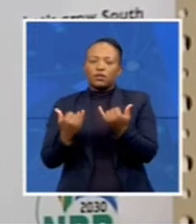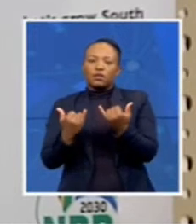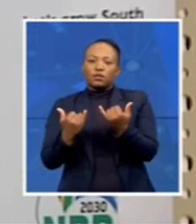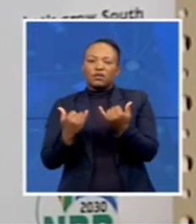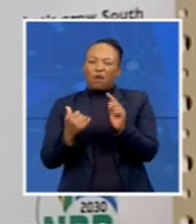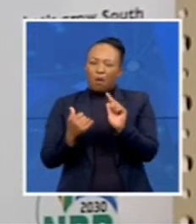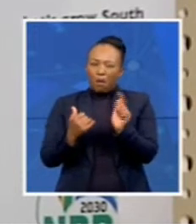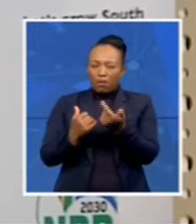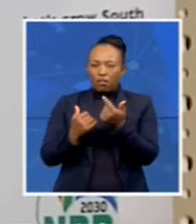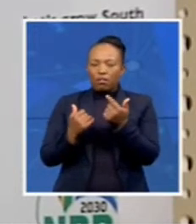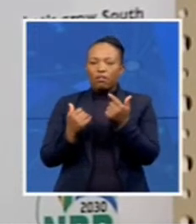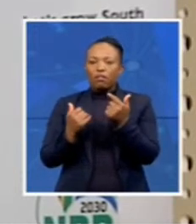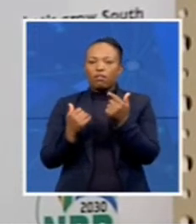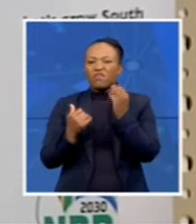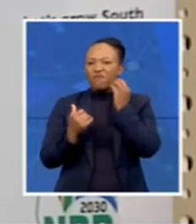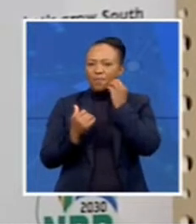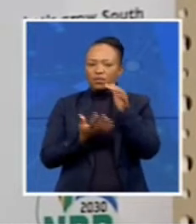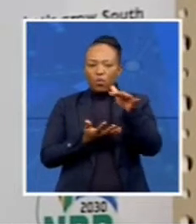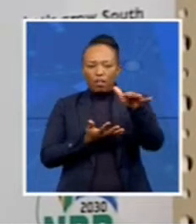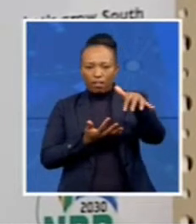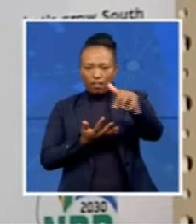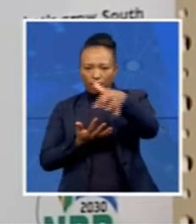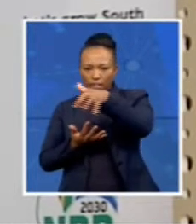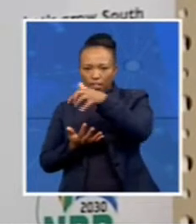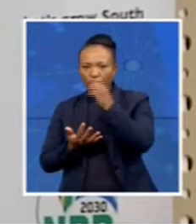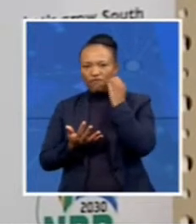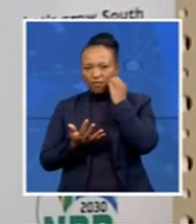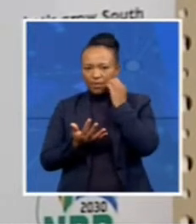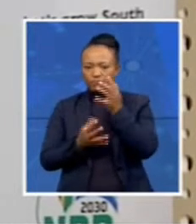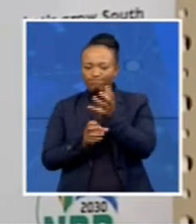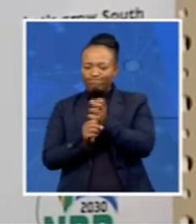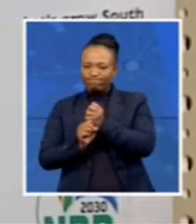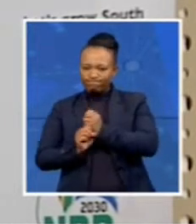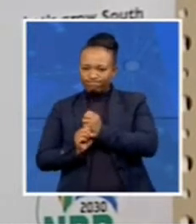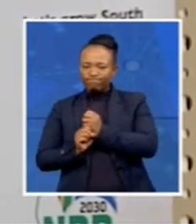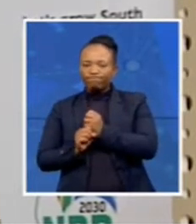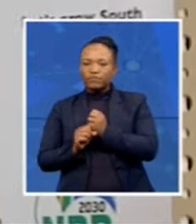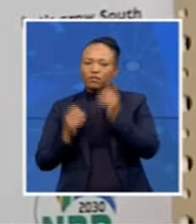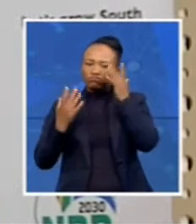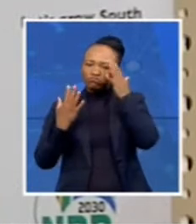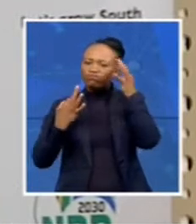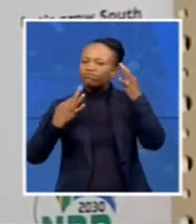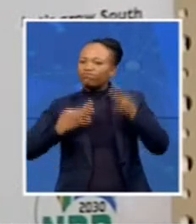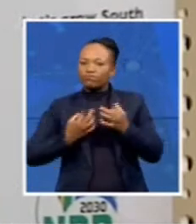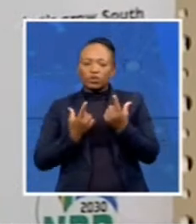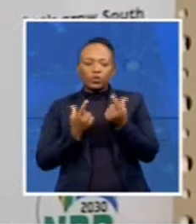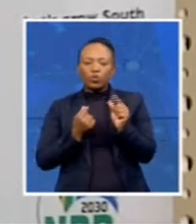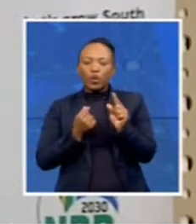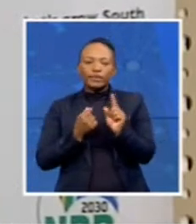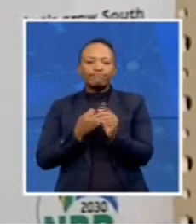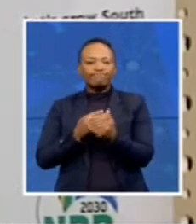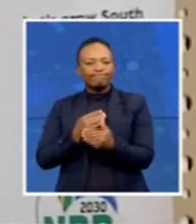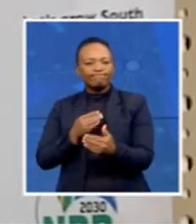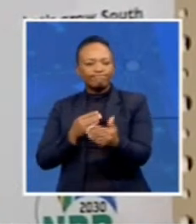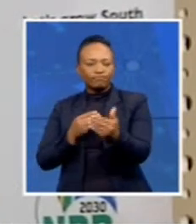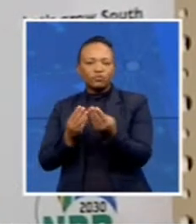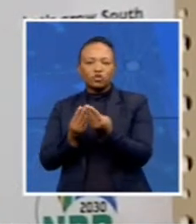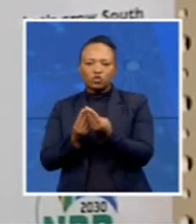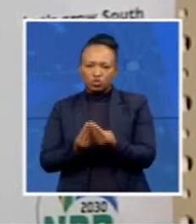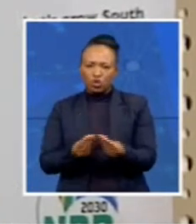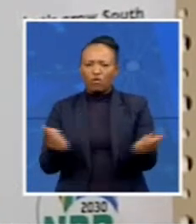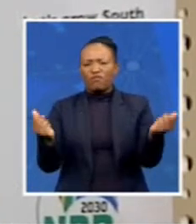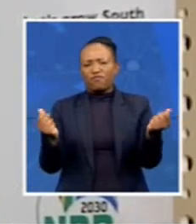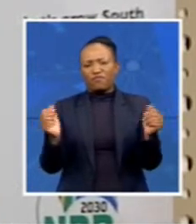of our actions going forward to curtail this particular challenge that we have in the